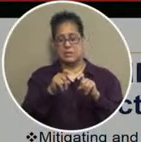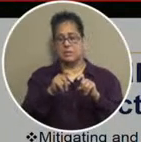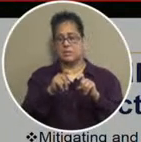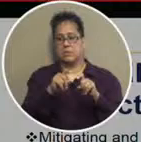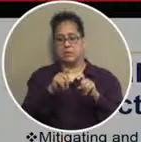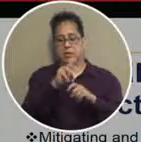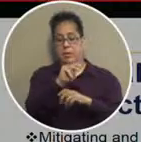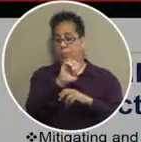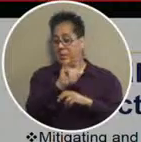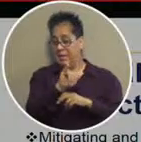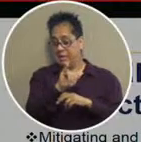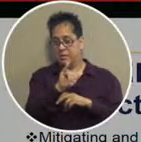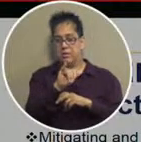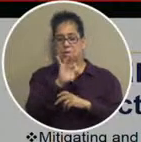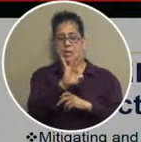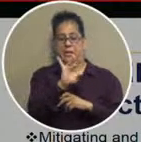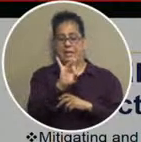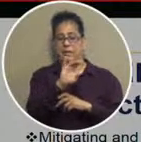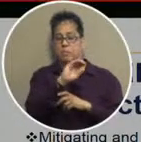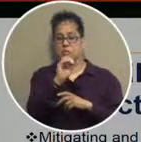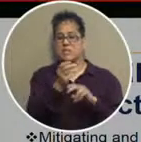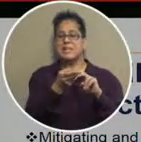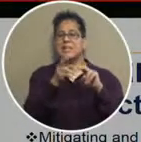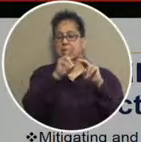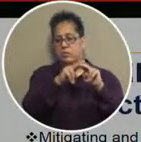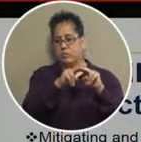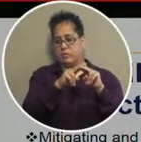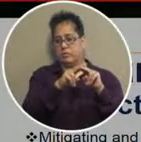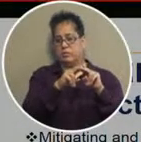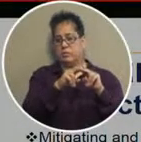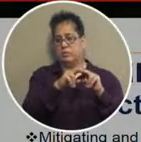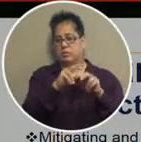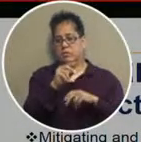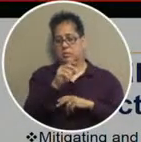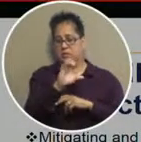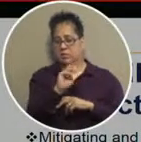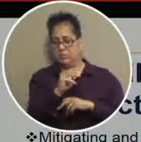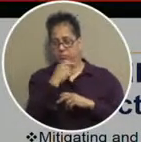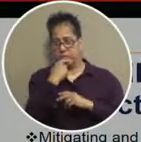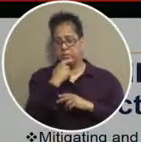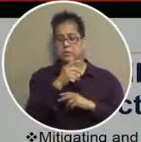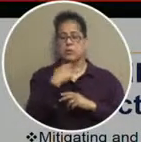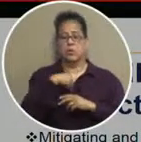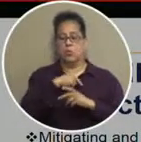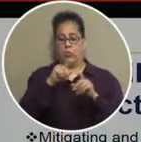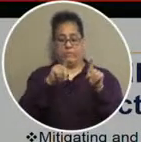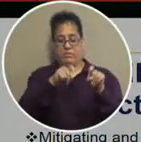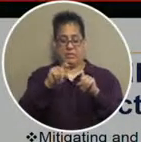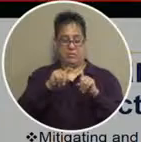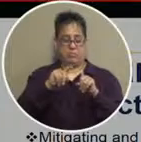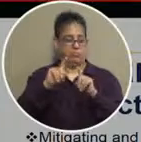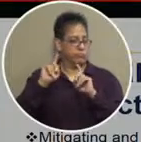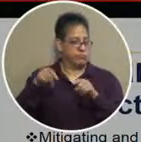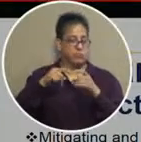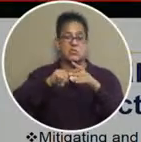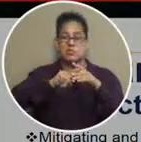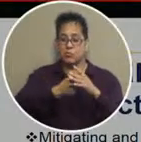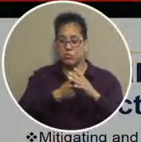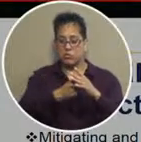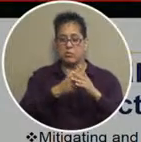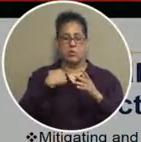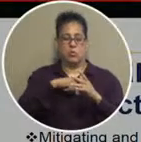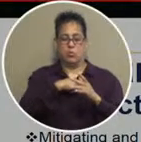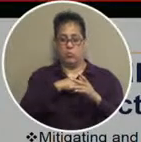during the month of May. 98% increase, as City Manager Gonzalez said. While we have been testing since the onset of this pandemic, we were under